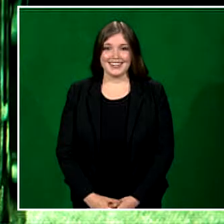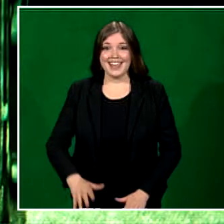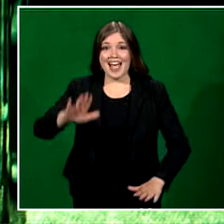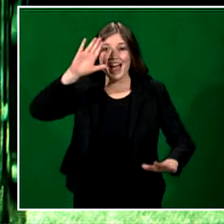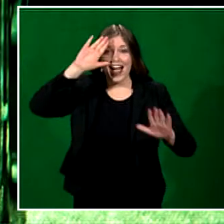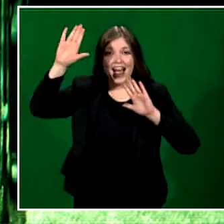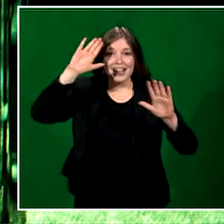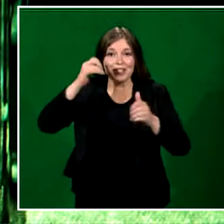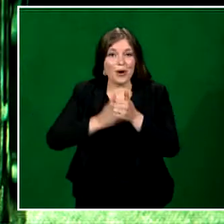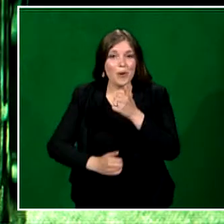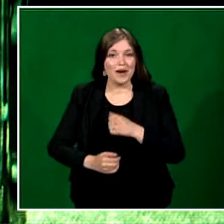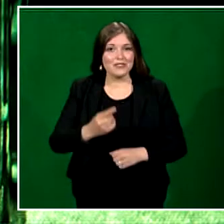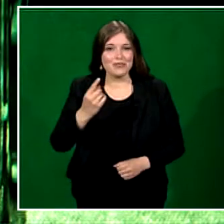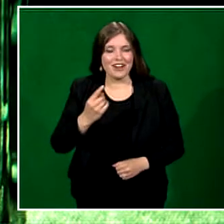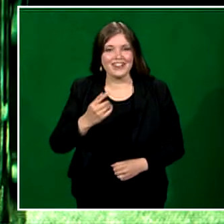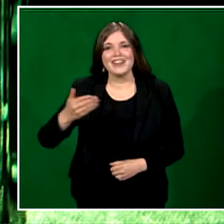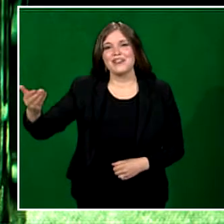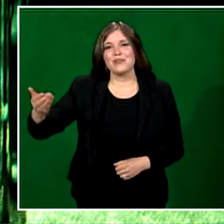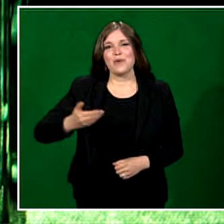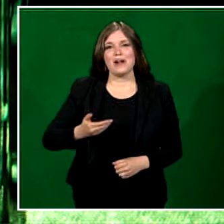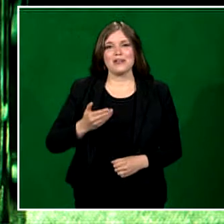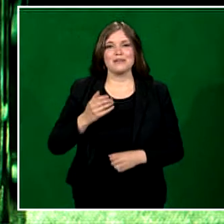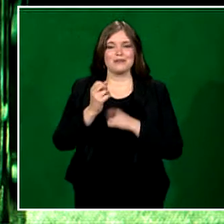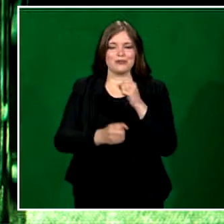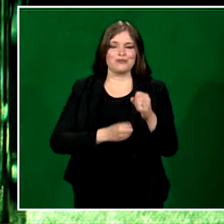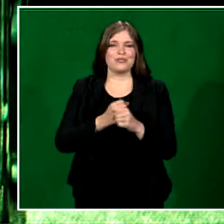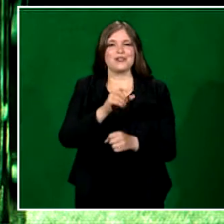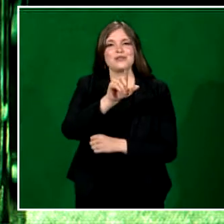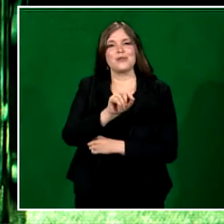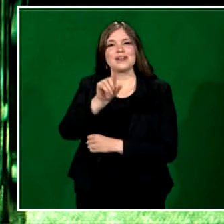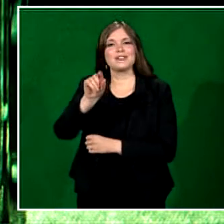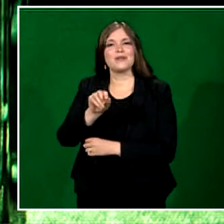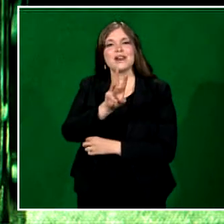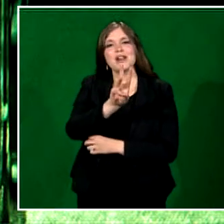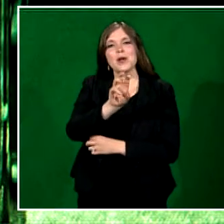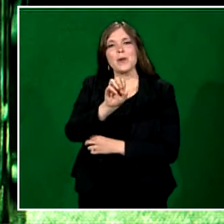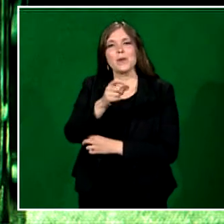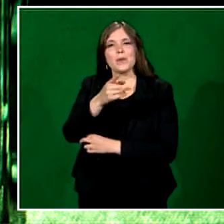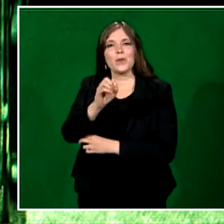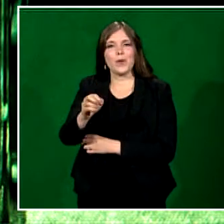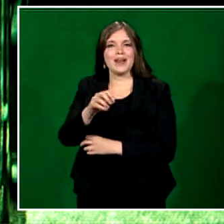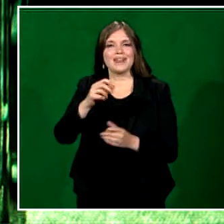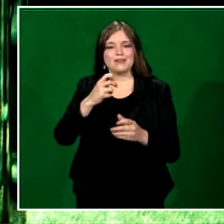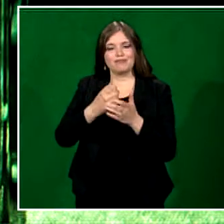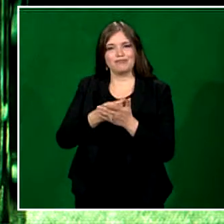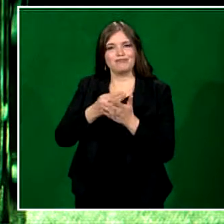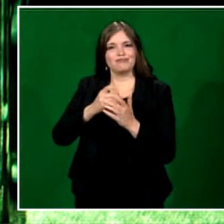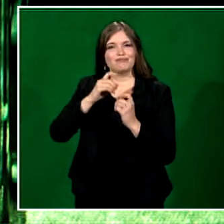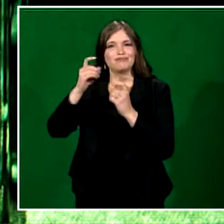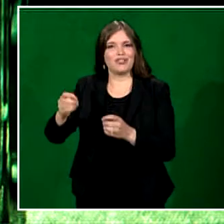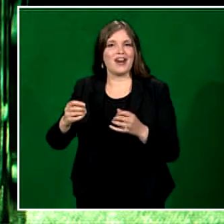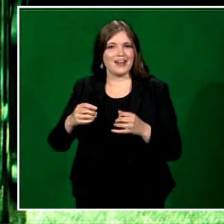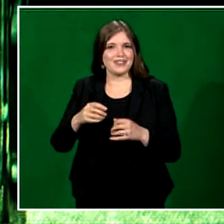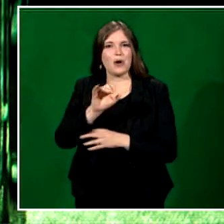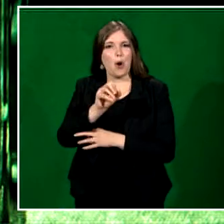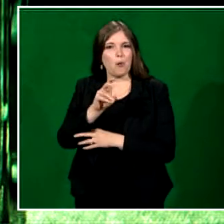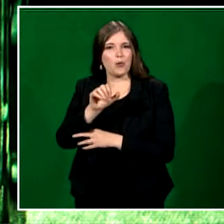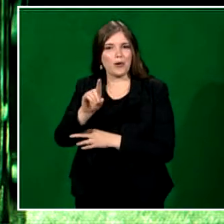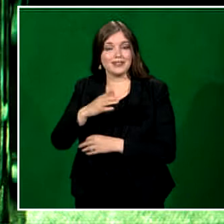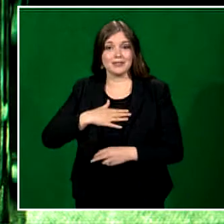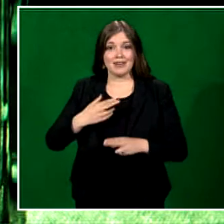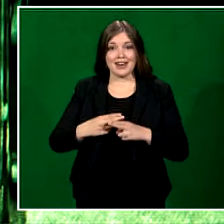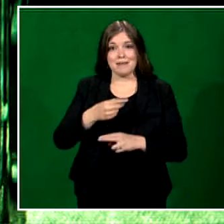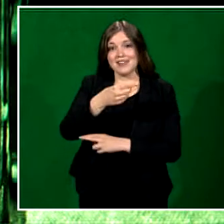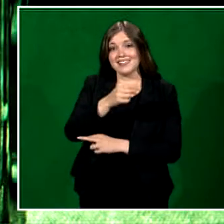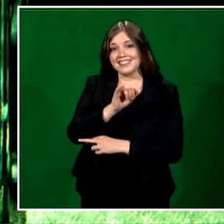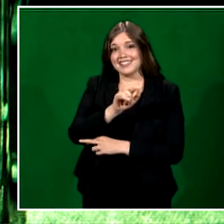Hello, everyone, and welcome to the 2020 Wege Prize Awards. My name is Gail DeBryan, and I'm chair of the